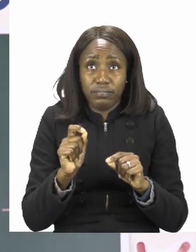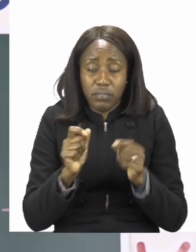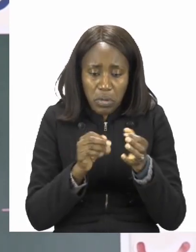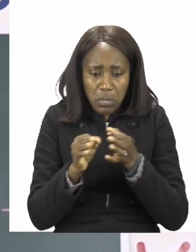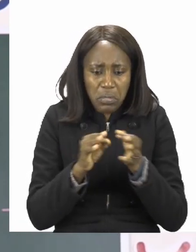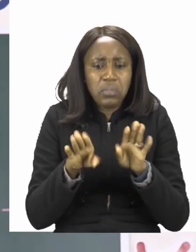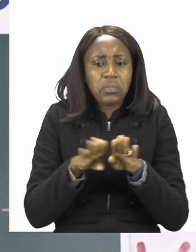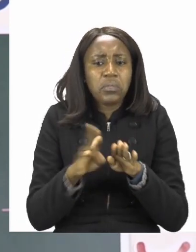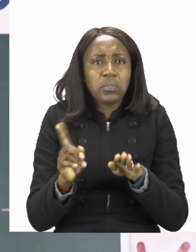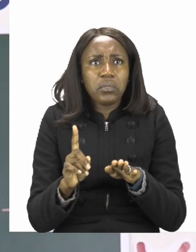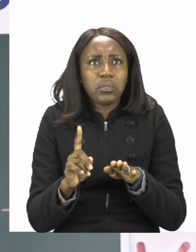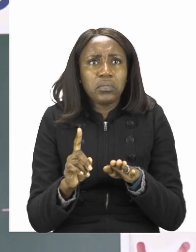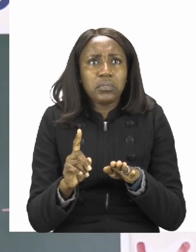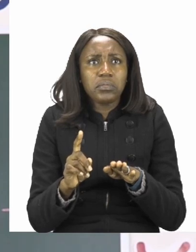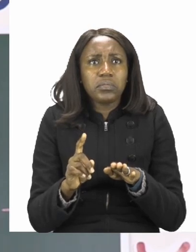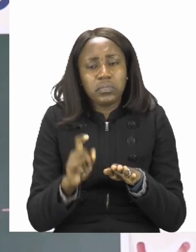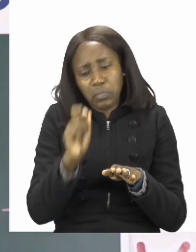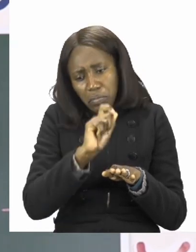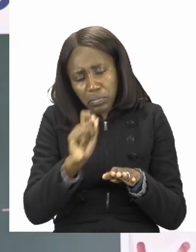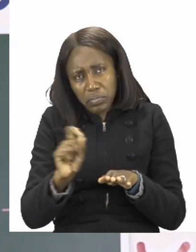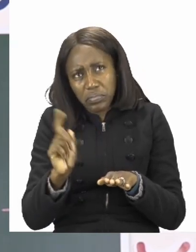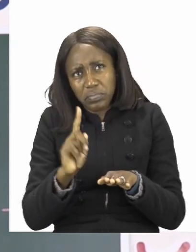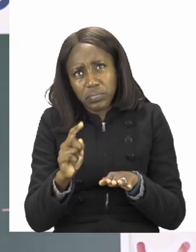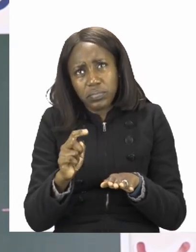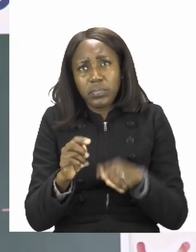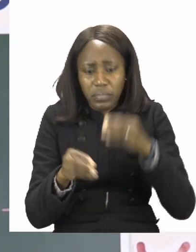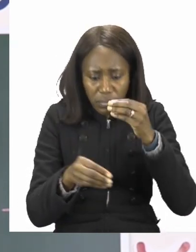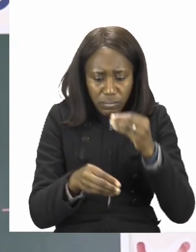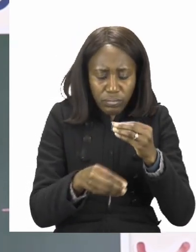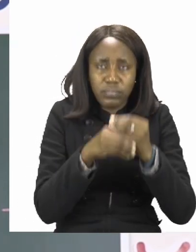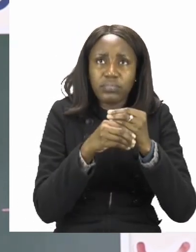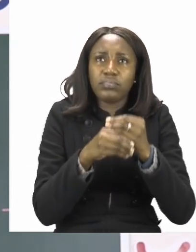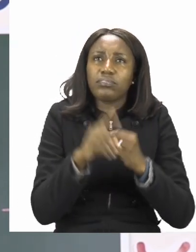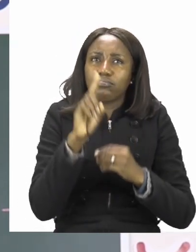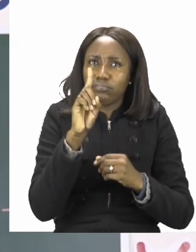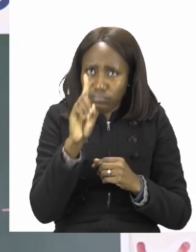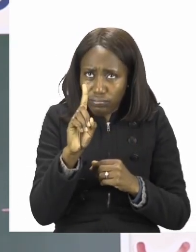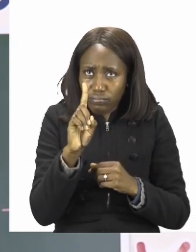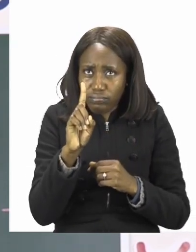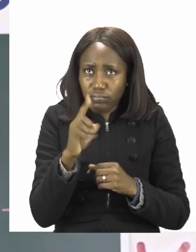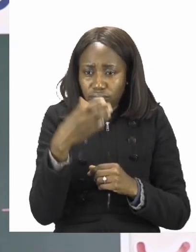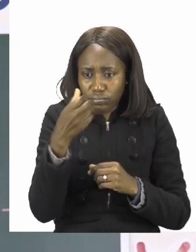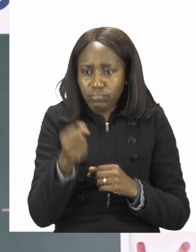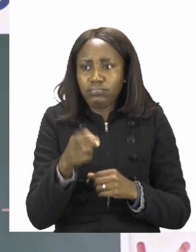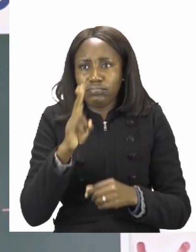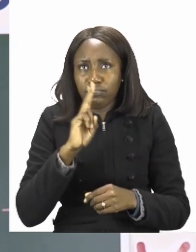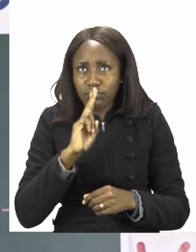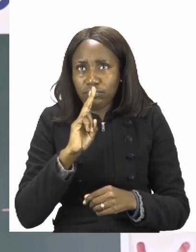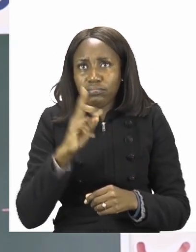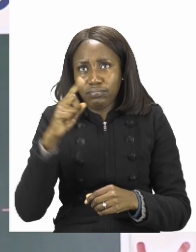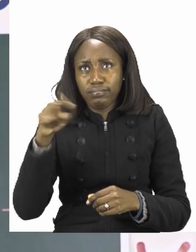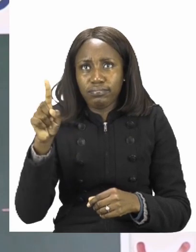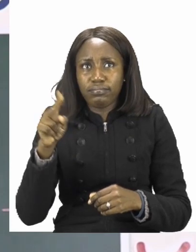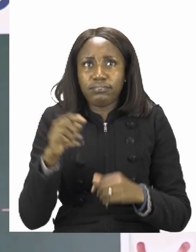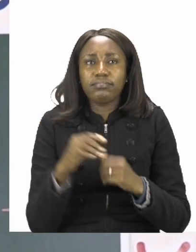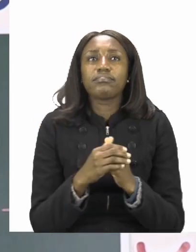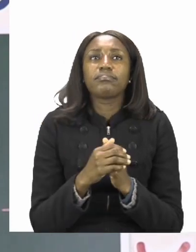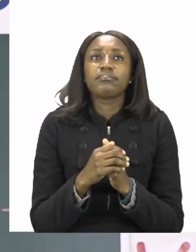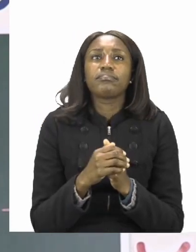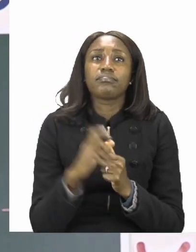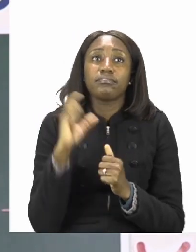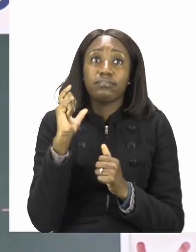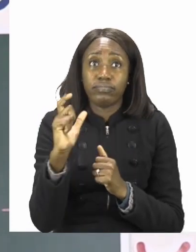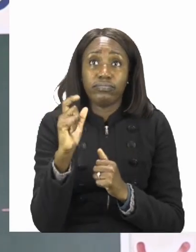did. And we're going to say I added 1. Let's start there. Capital letter